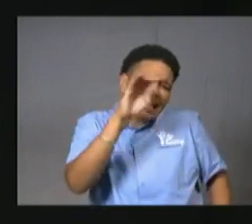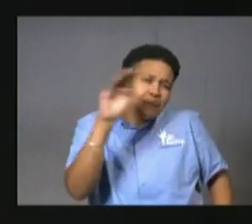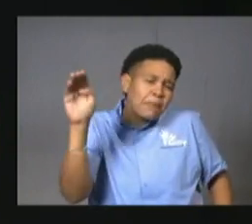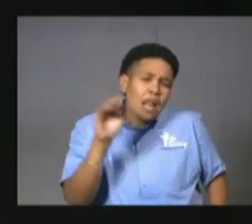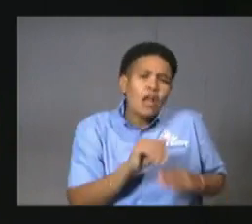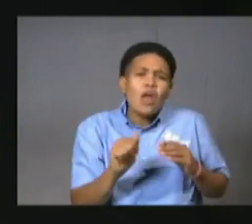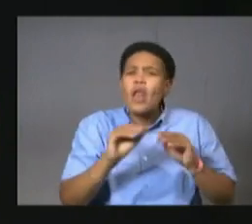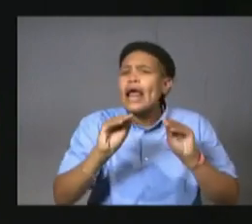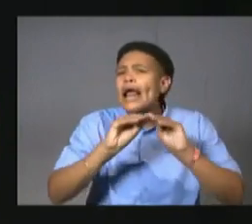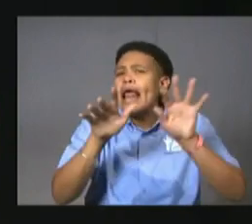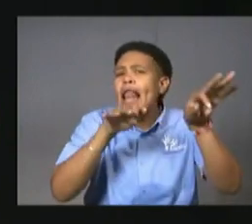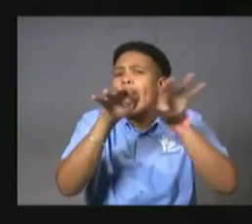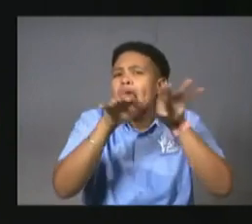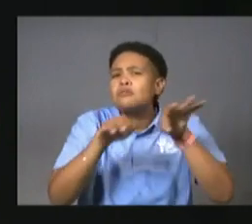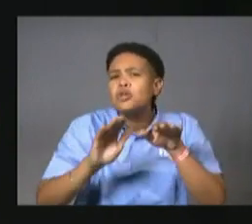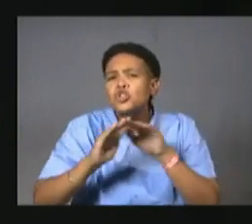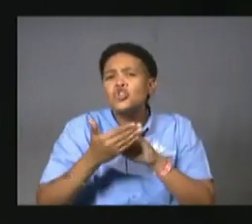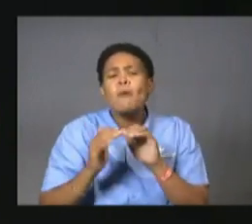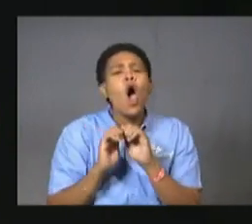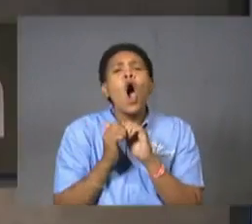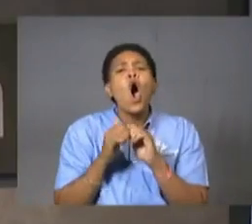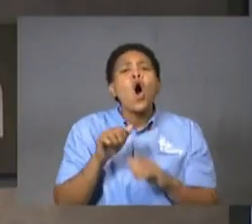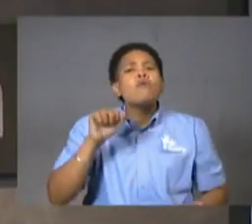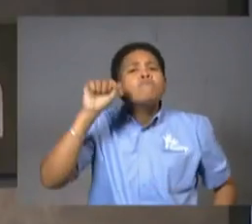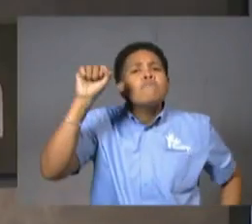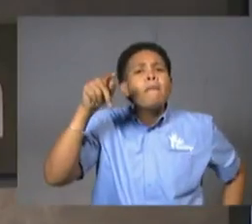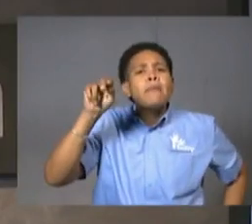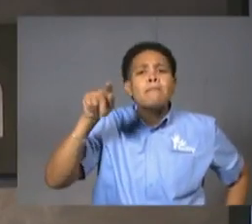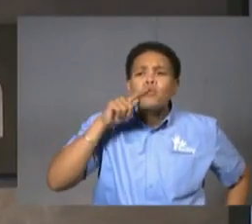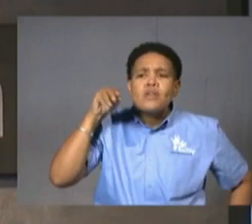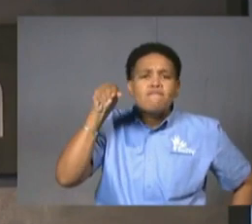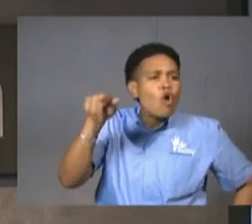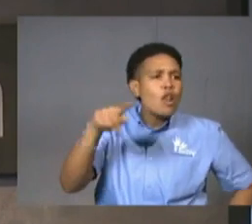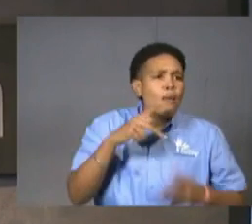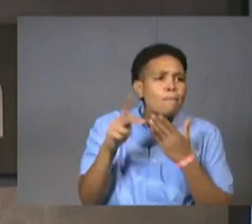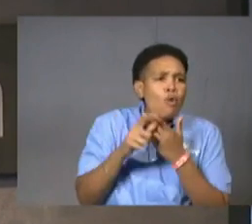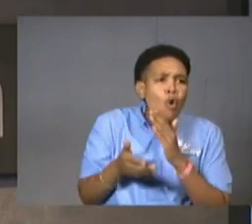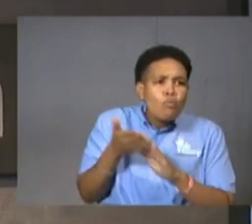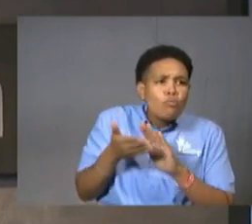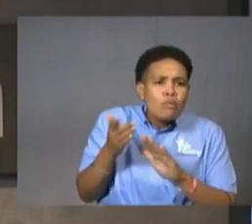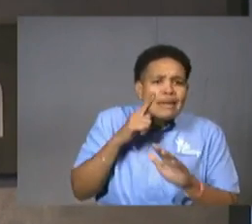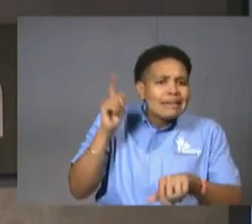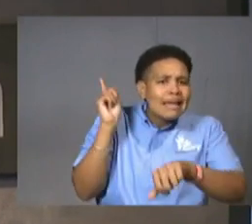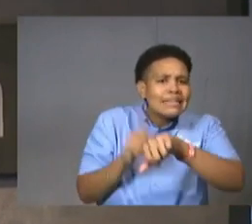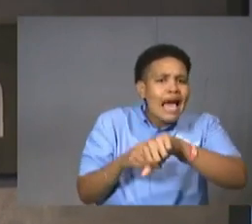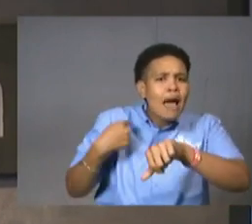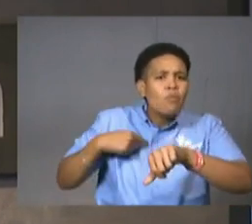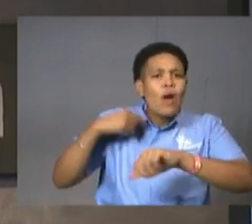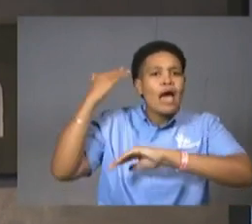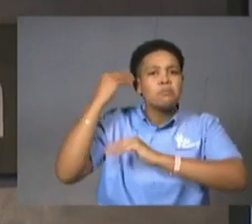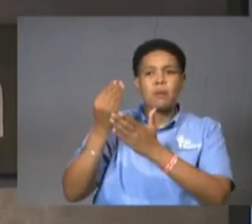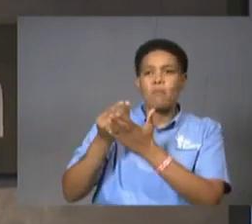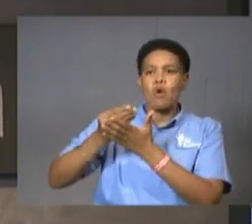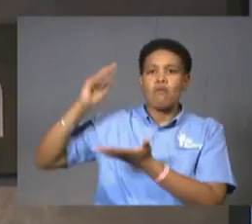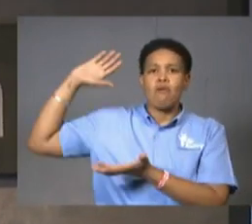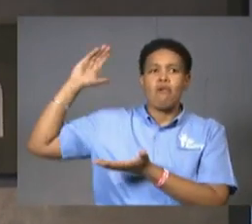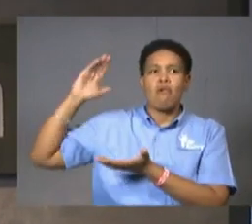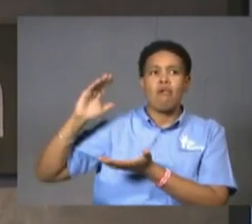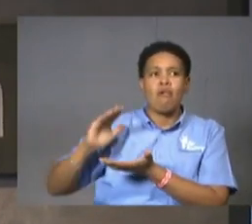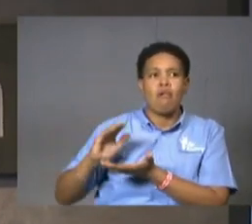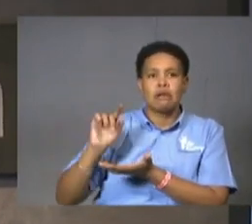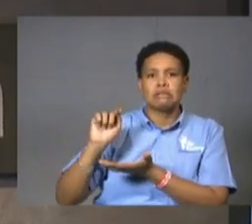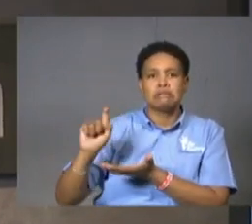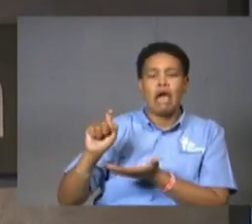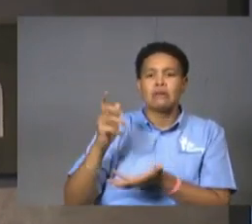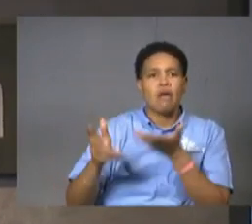Jamaica how the PNP plan to fund this program in a time when we expect revenues to be falling given the